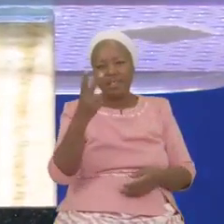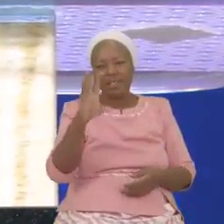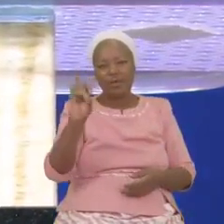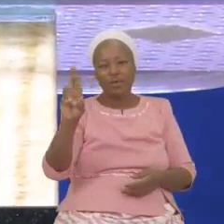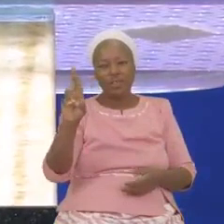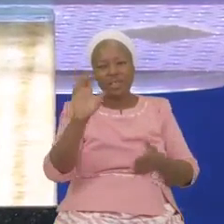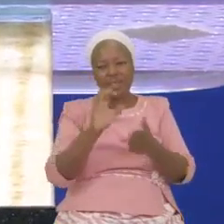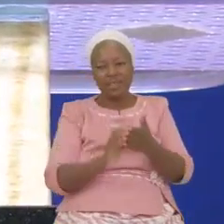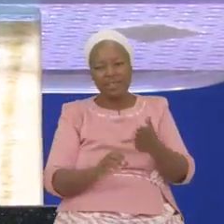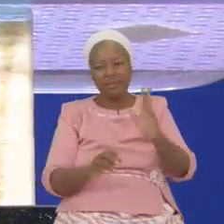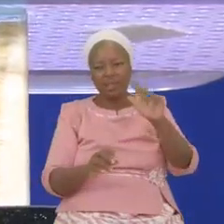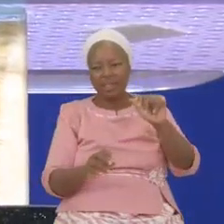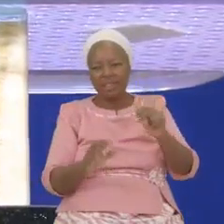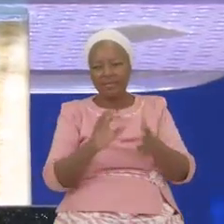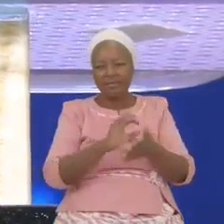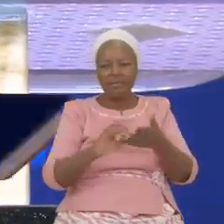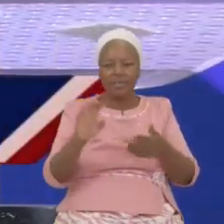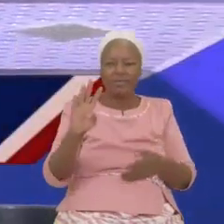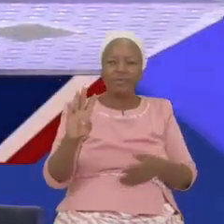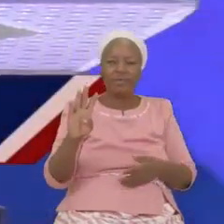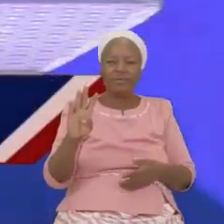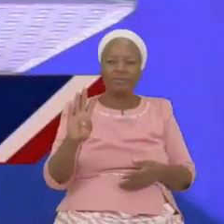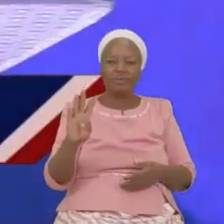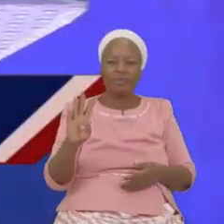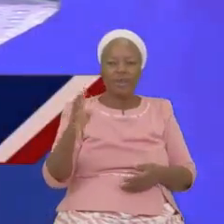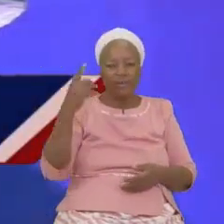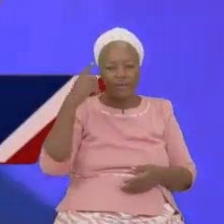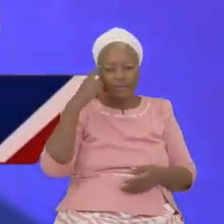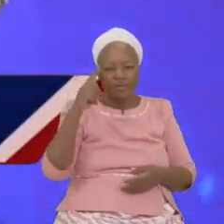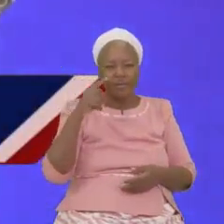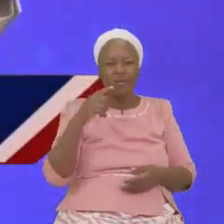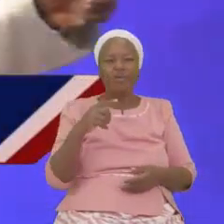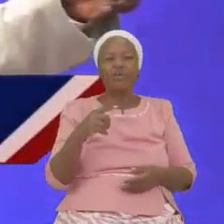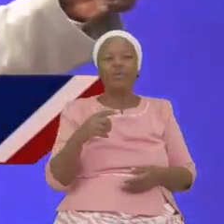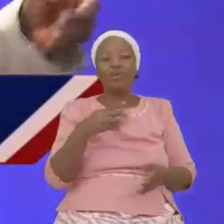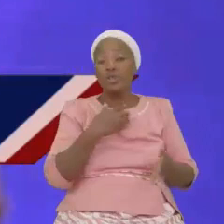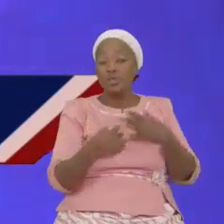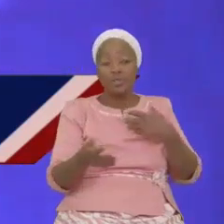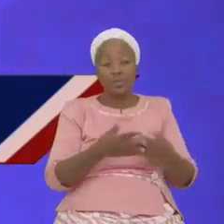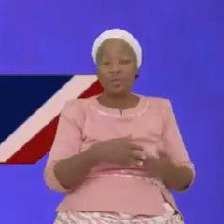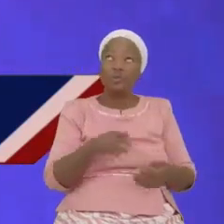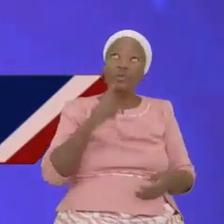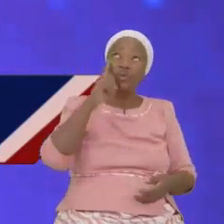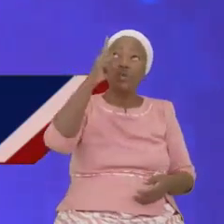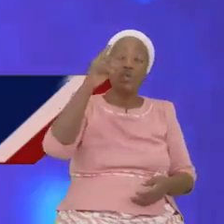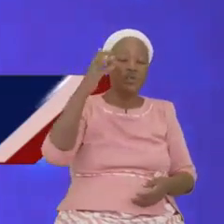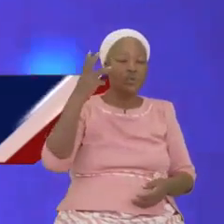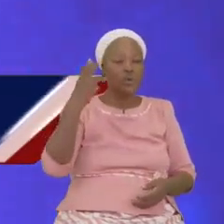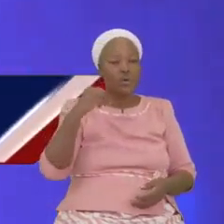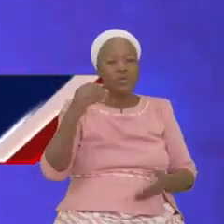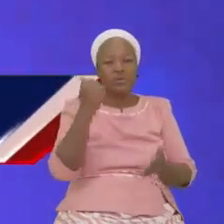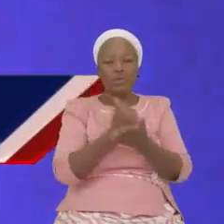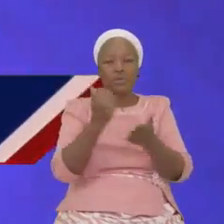13, reading from verse 4. For though he was crucified through